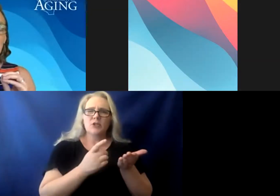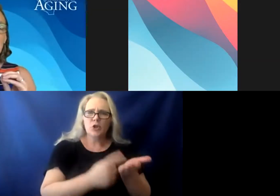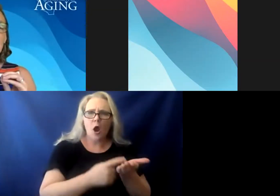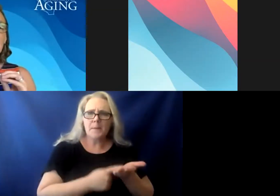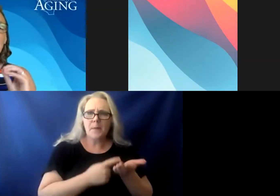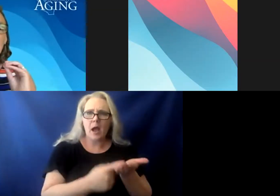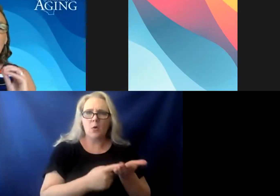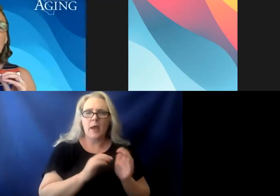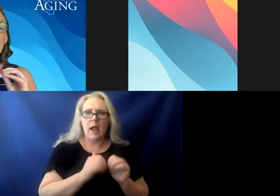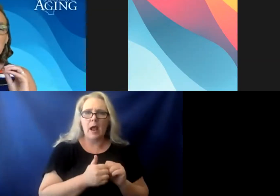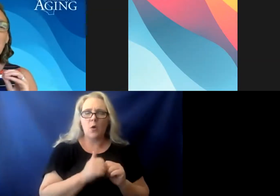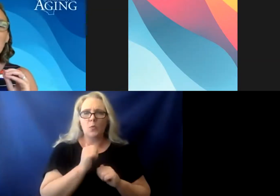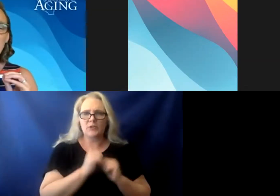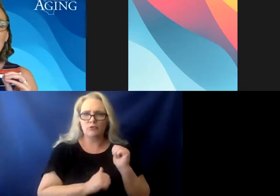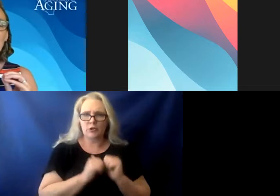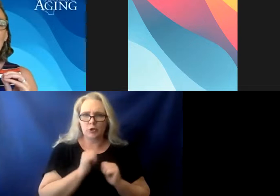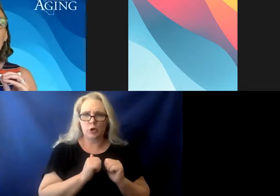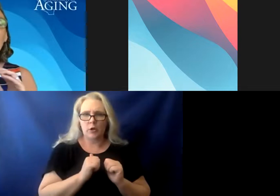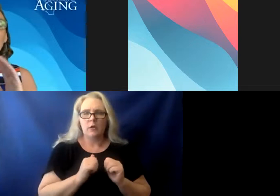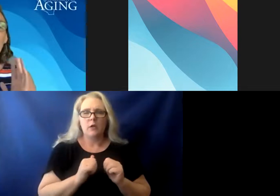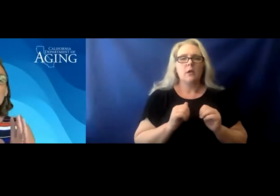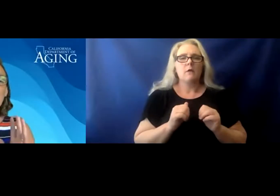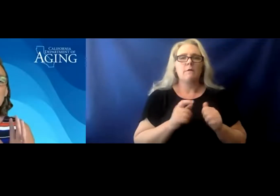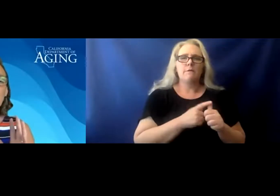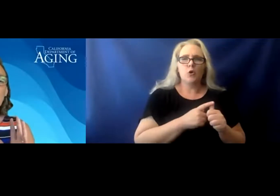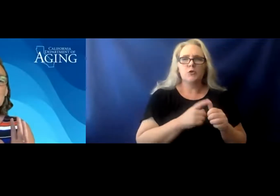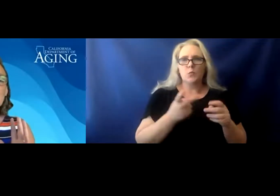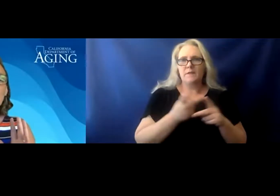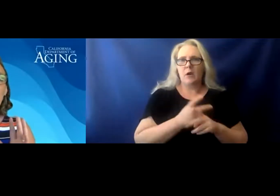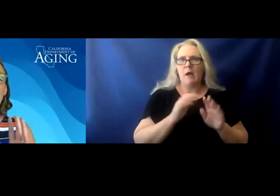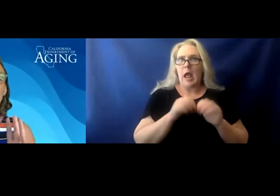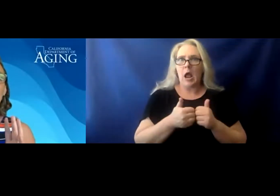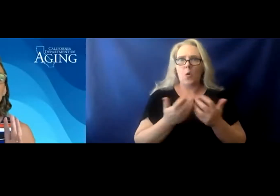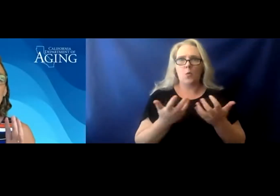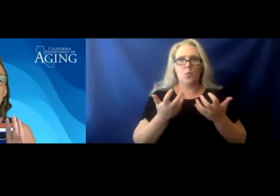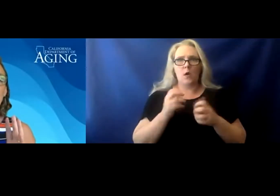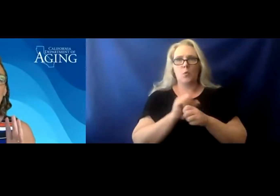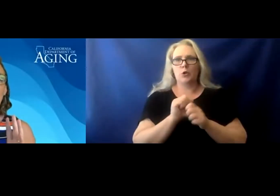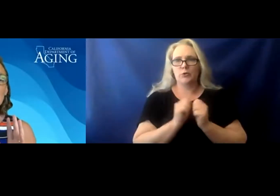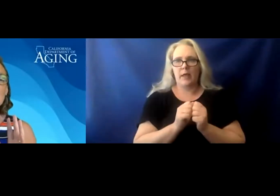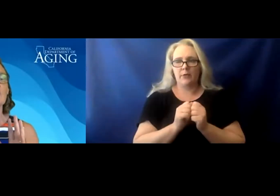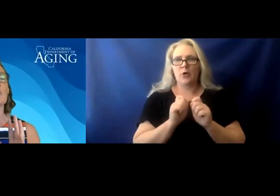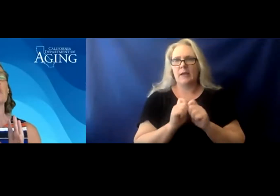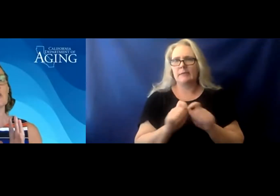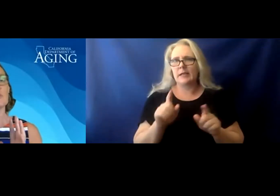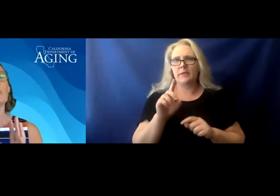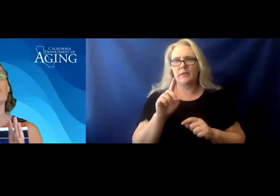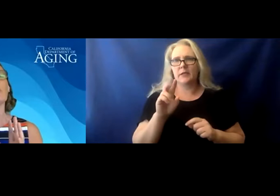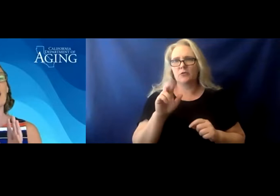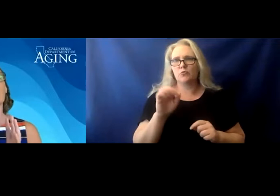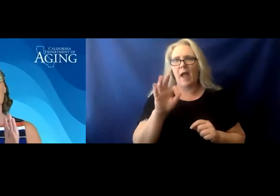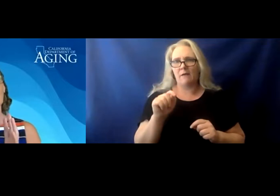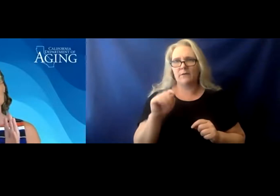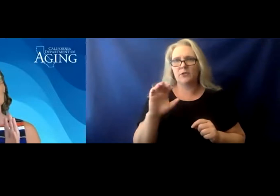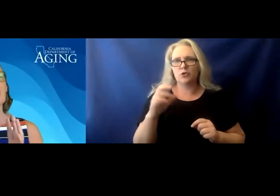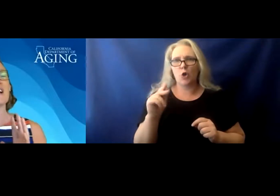as Nancy said, let's lay our foundation of how we want to work together. We have a draft charter we sent you with the invitation that is posted on the agency meeting, but let's go deeper on